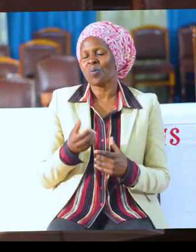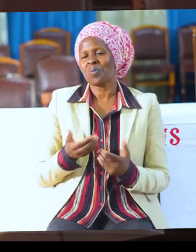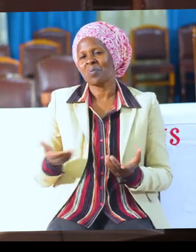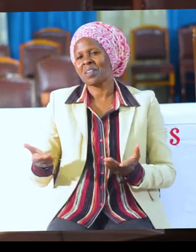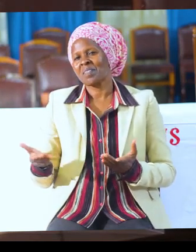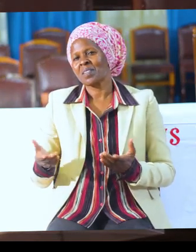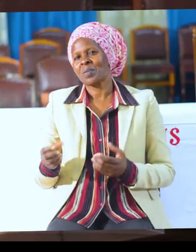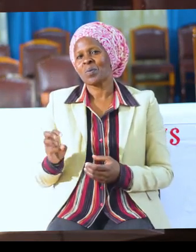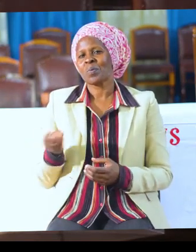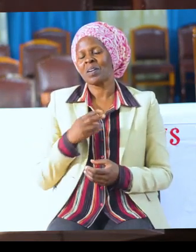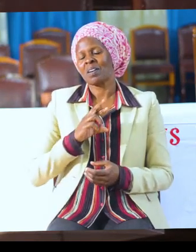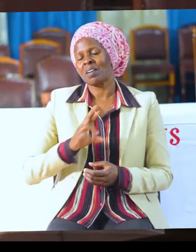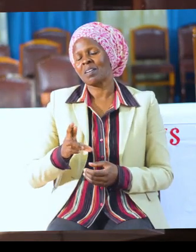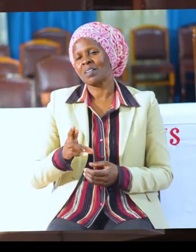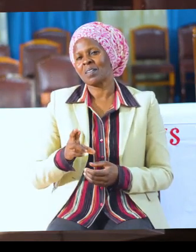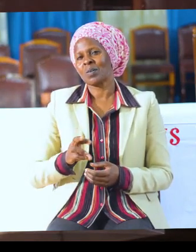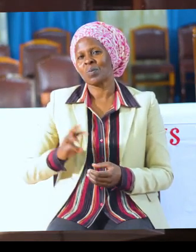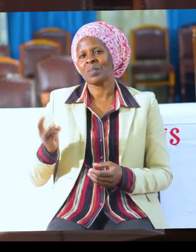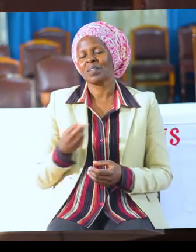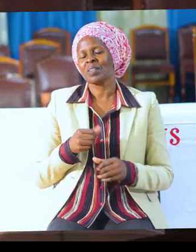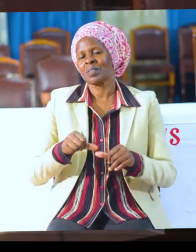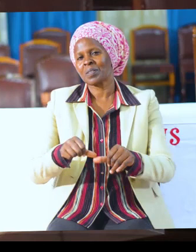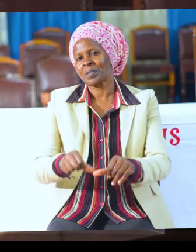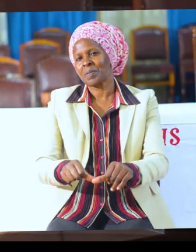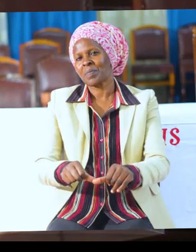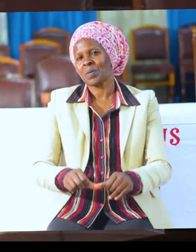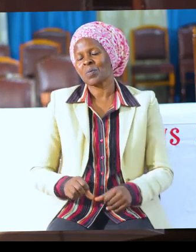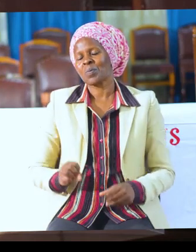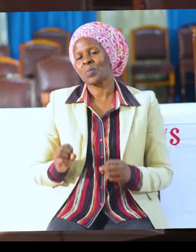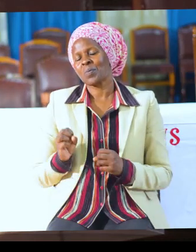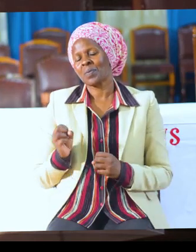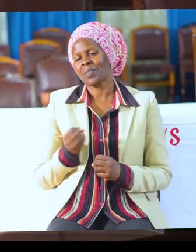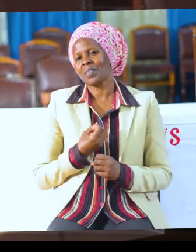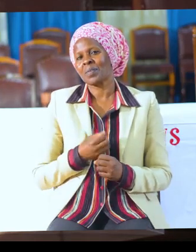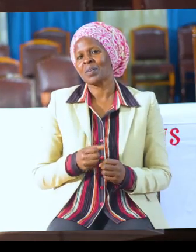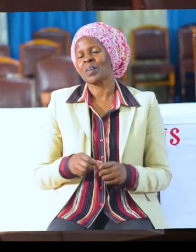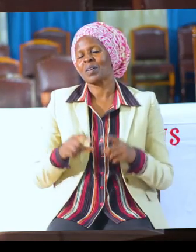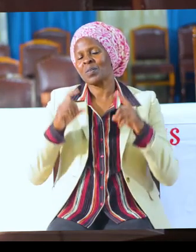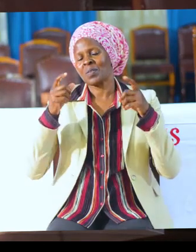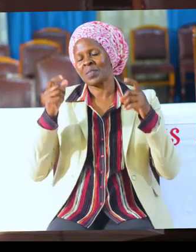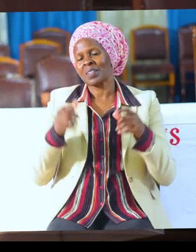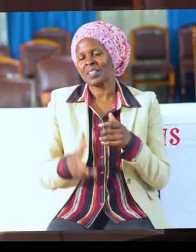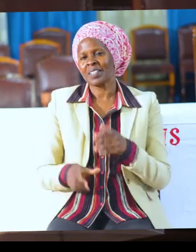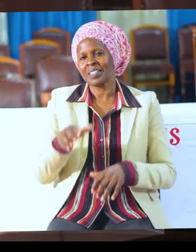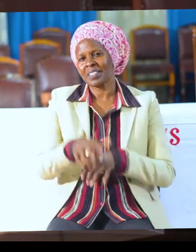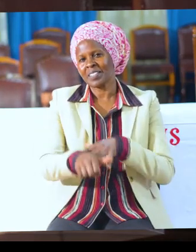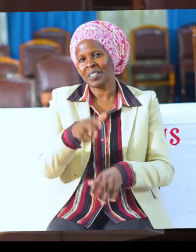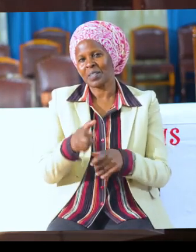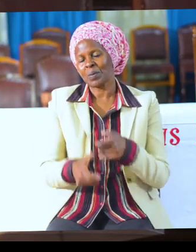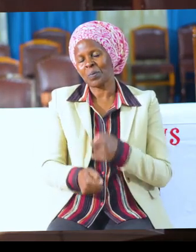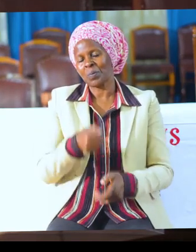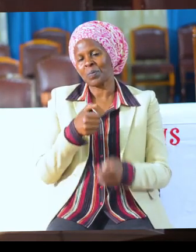may be. And we are continuing with our annual theme, Redigging the